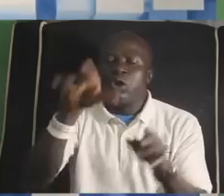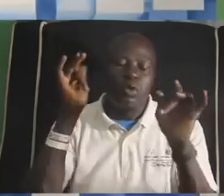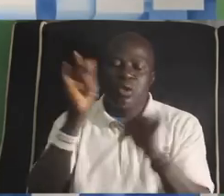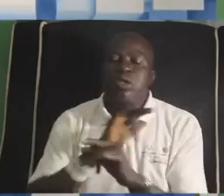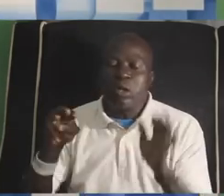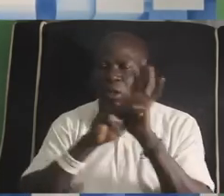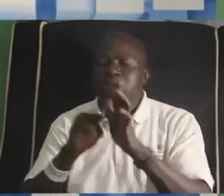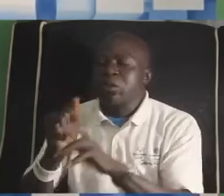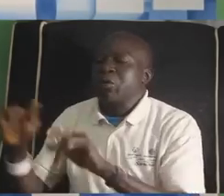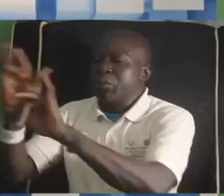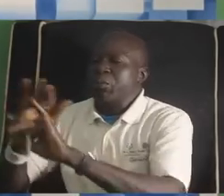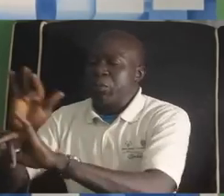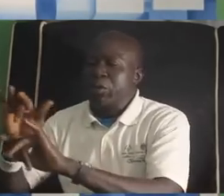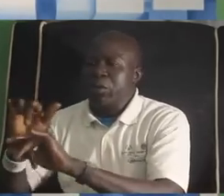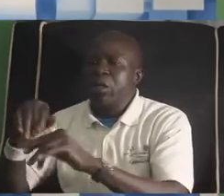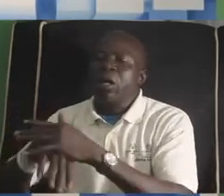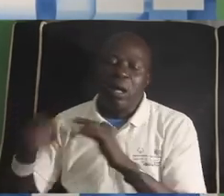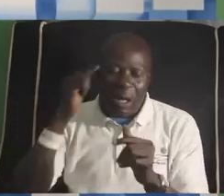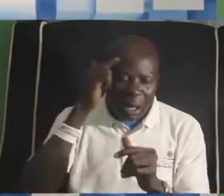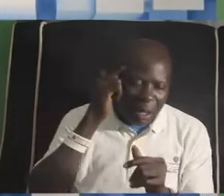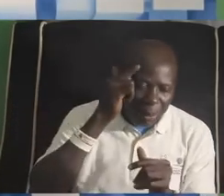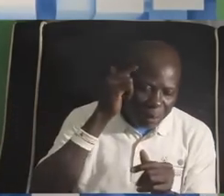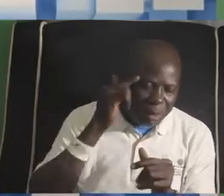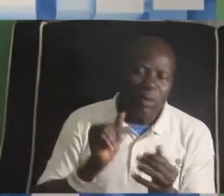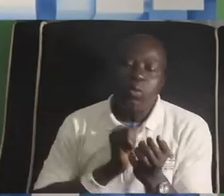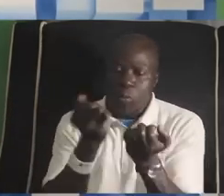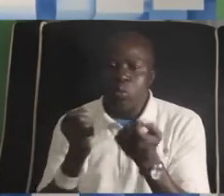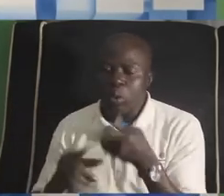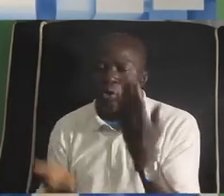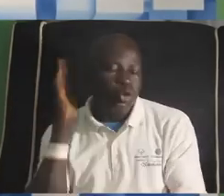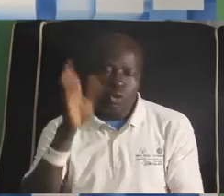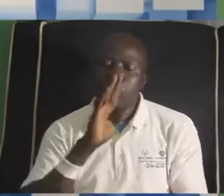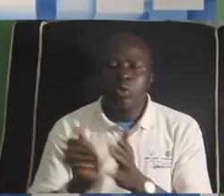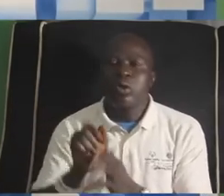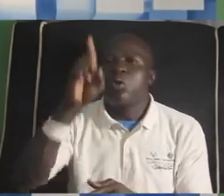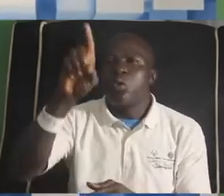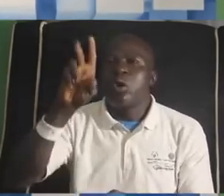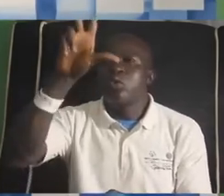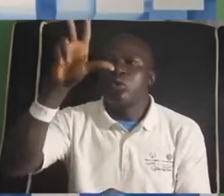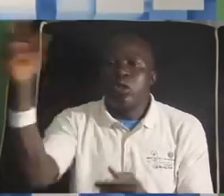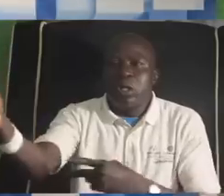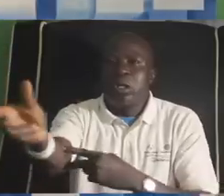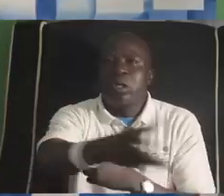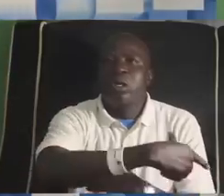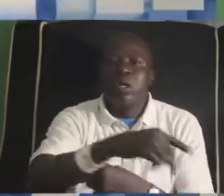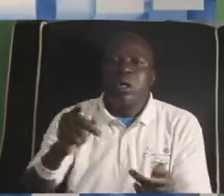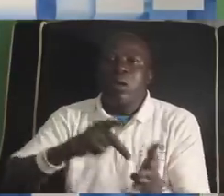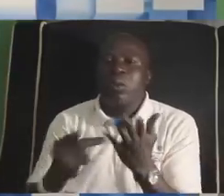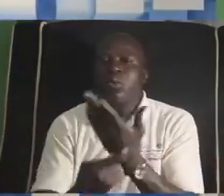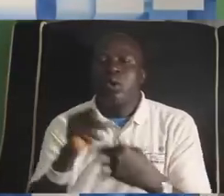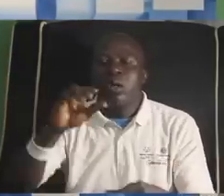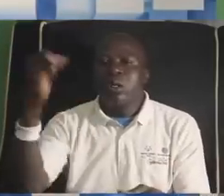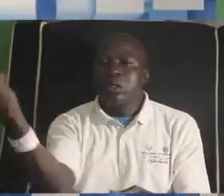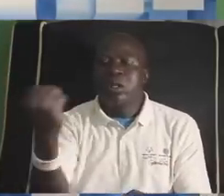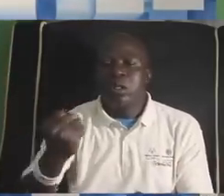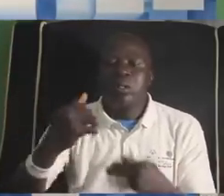gba. Mo ti e ro pe ke se 1 2 3 ni. I'm thinking maybe you should do 1 2 3. Yes, because it's Saturday. Saturday. Sunday.